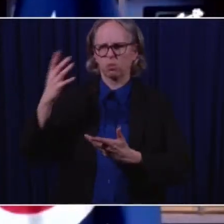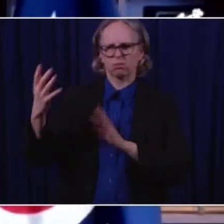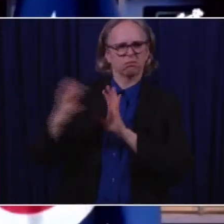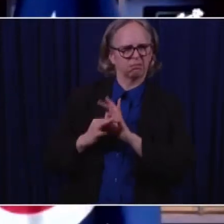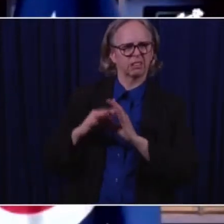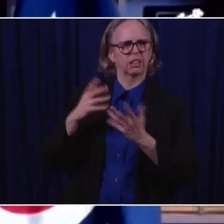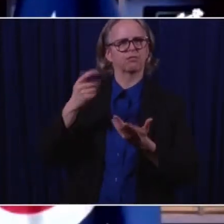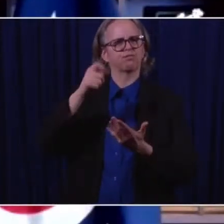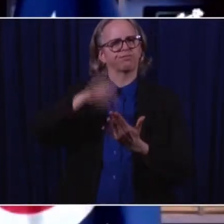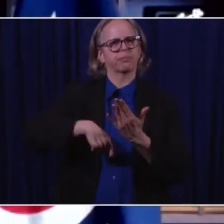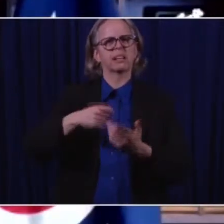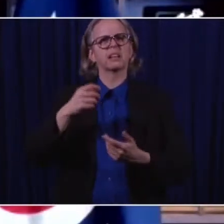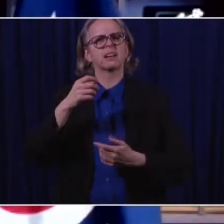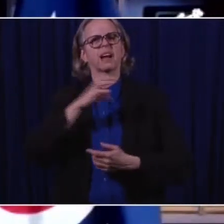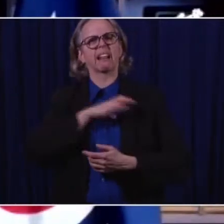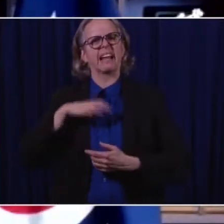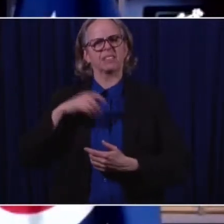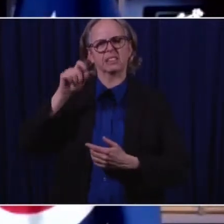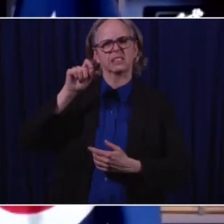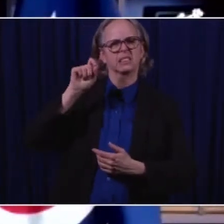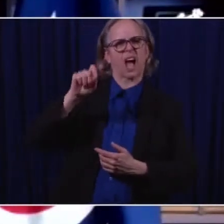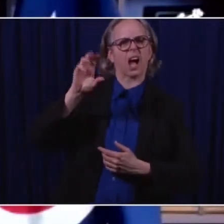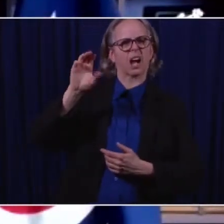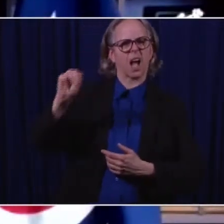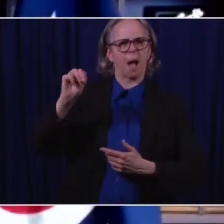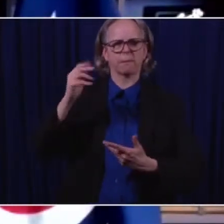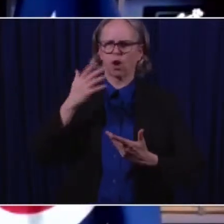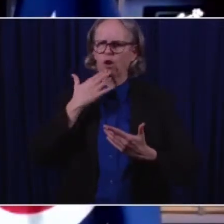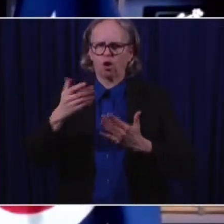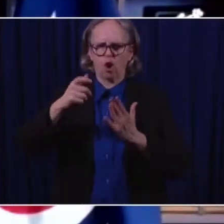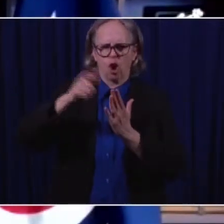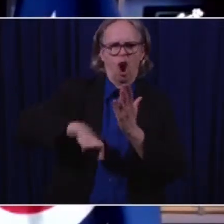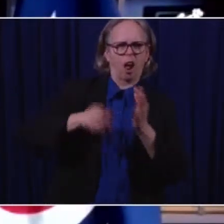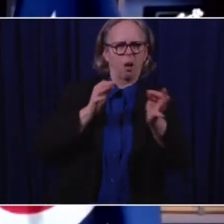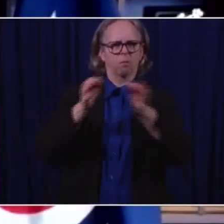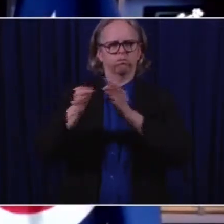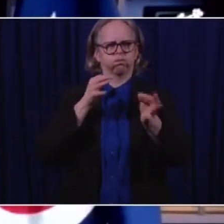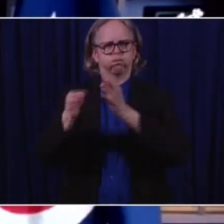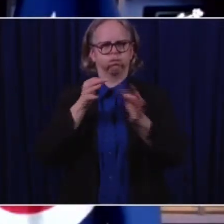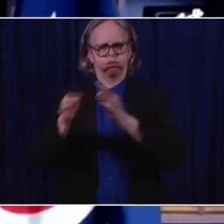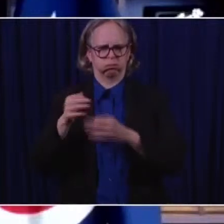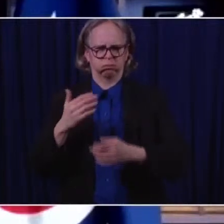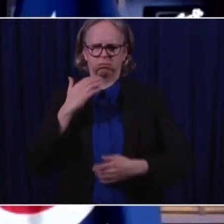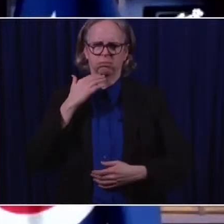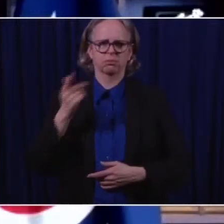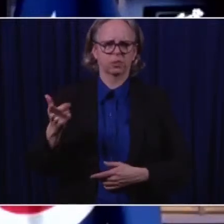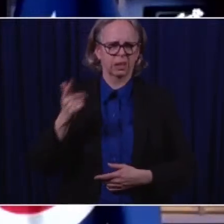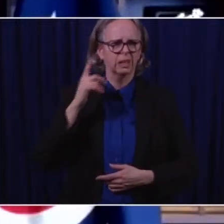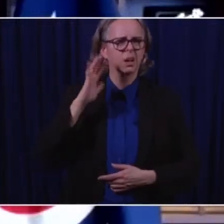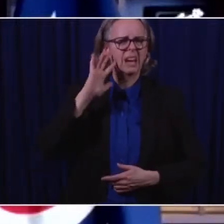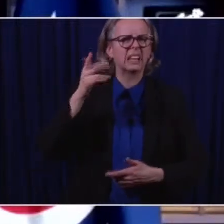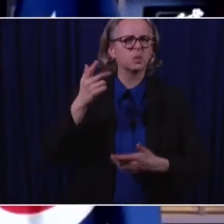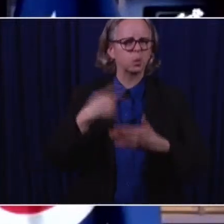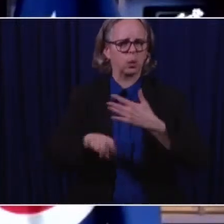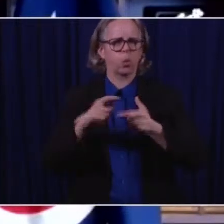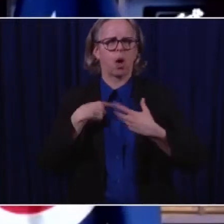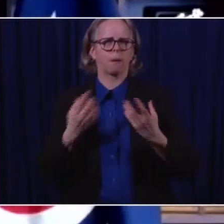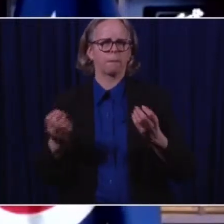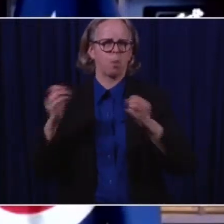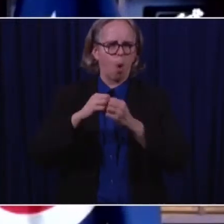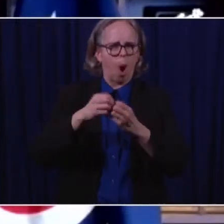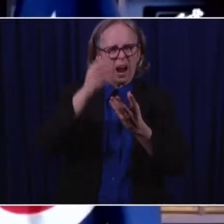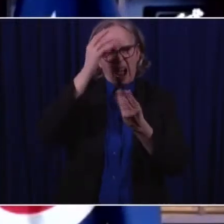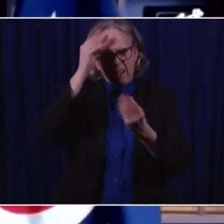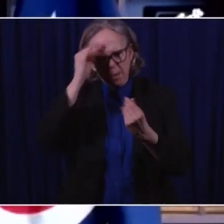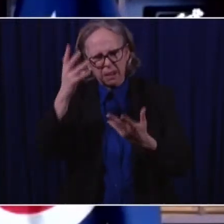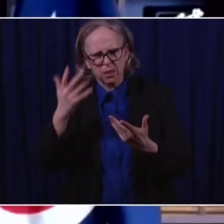nature of what's going on. But we'll have Jeff Fricke and the team on next week to explain in more detail what we're doing to confront